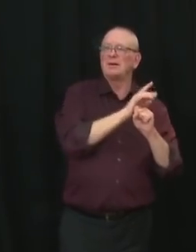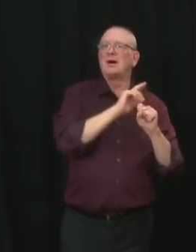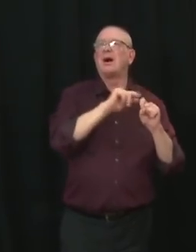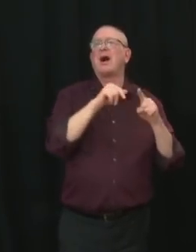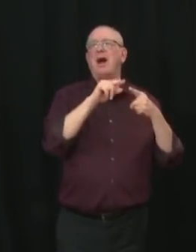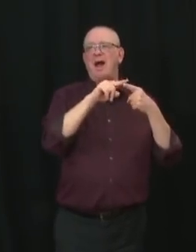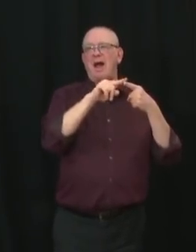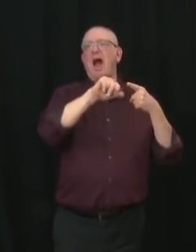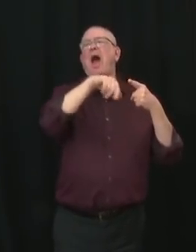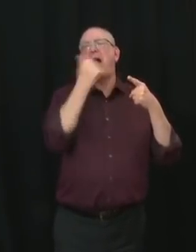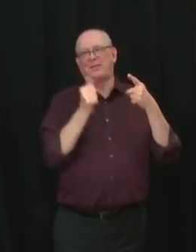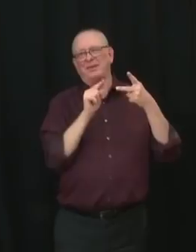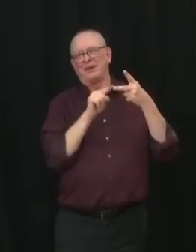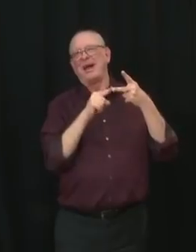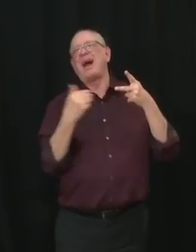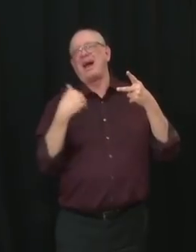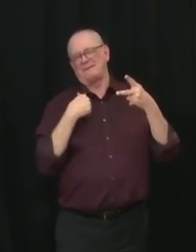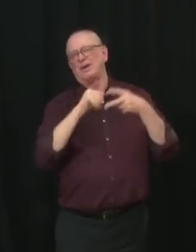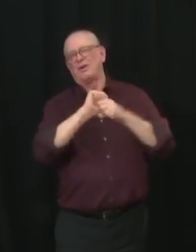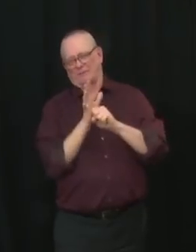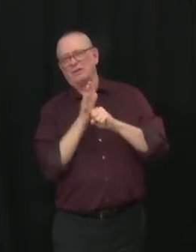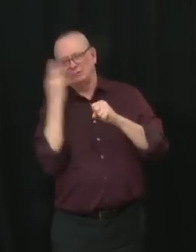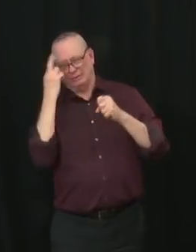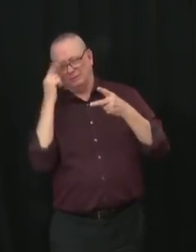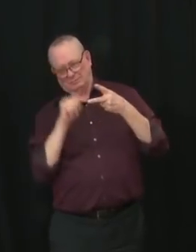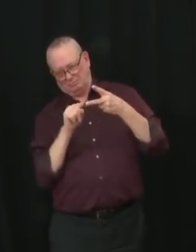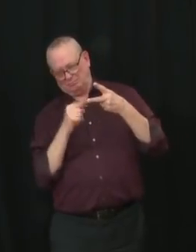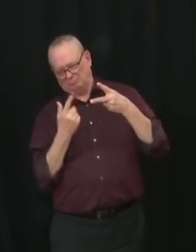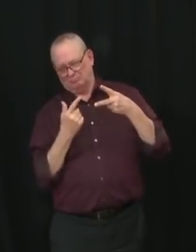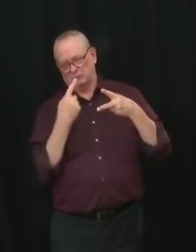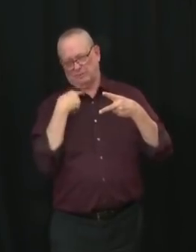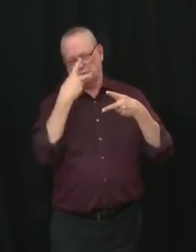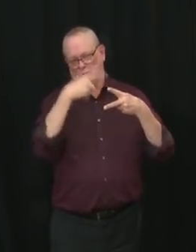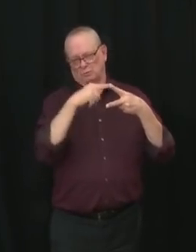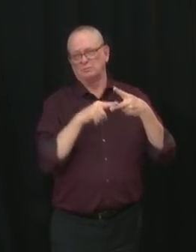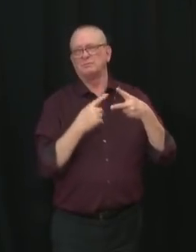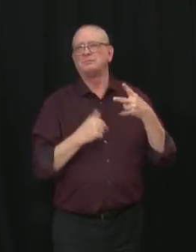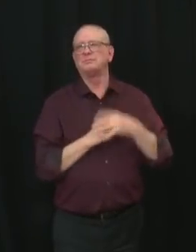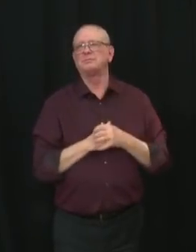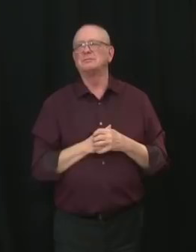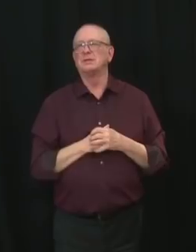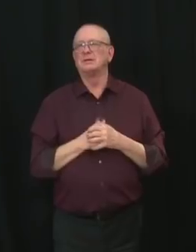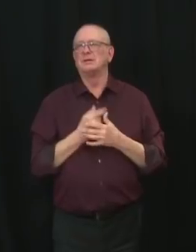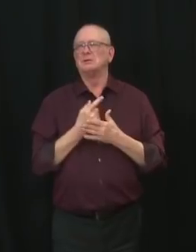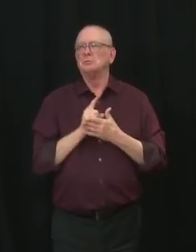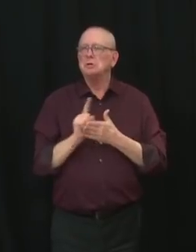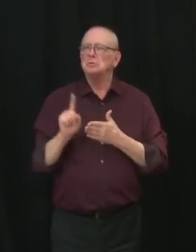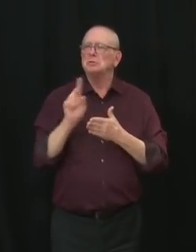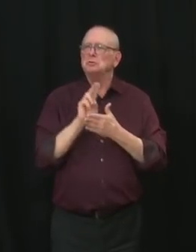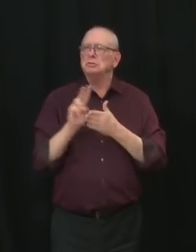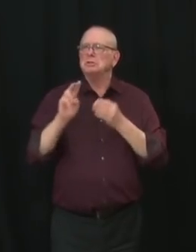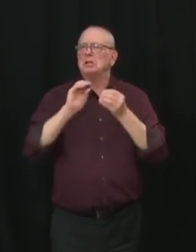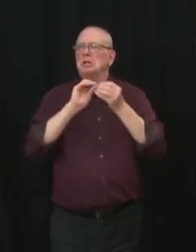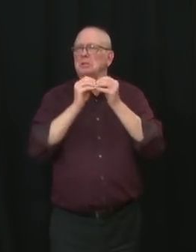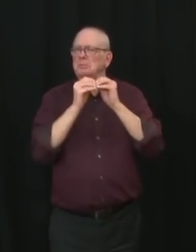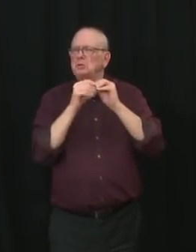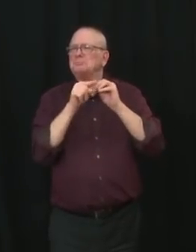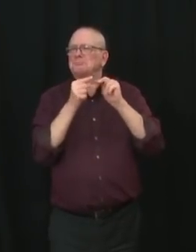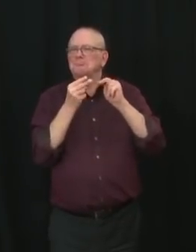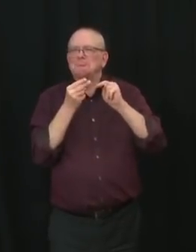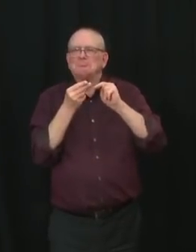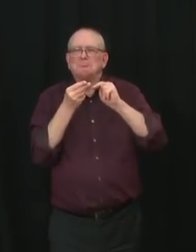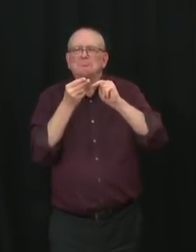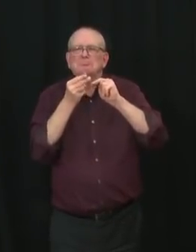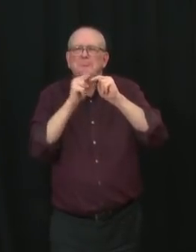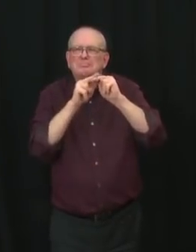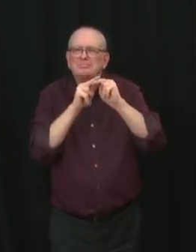So now that number has gone up over the past week or two. And there is real stress in the system.